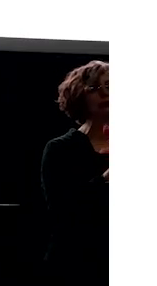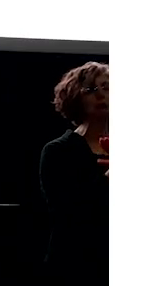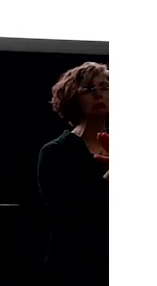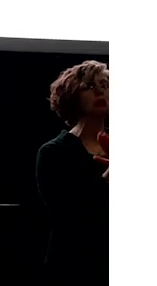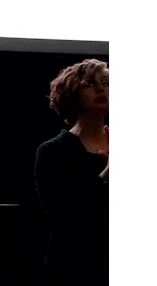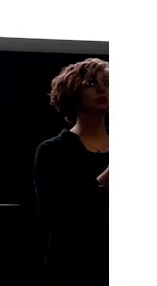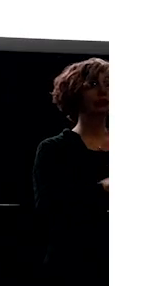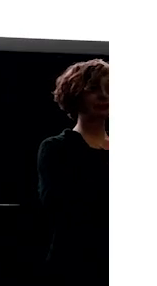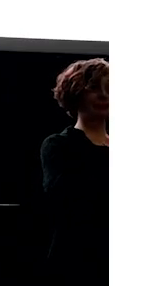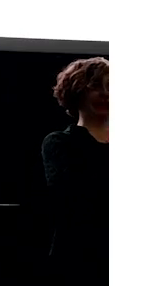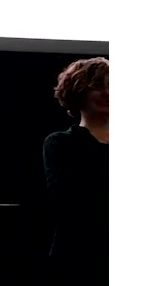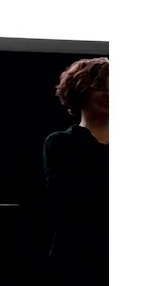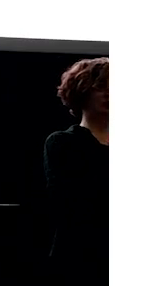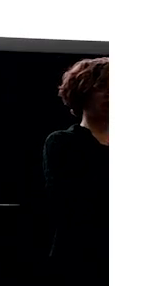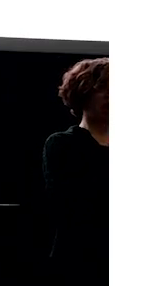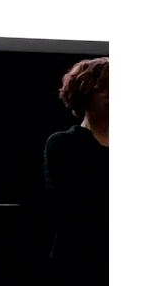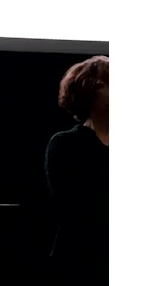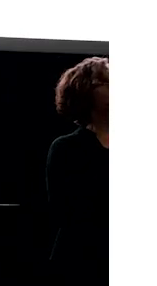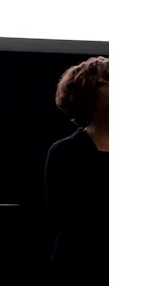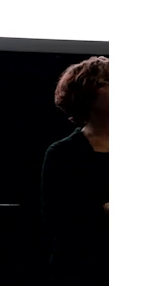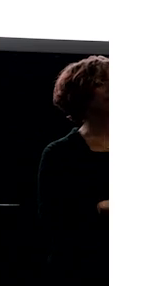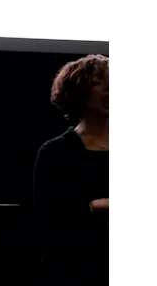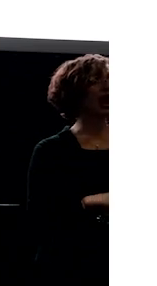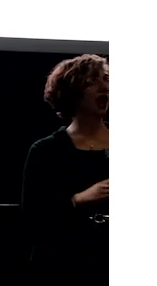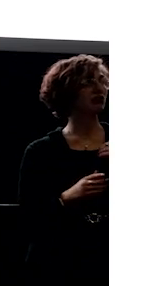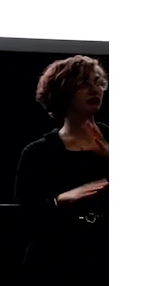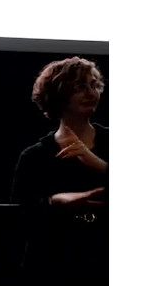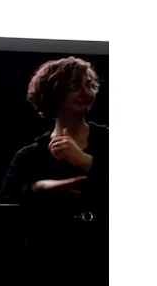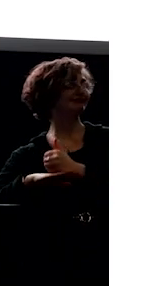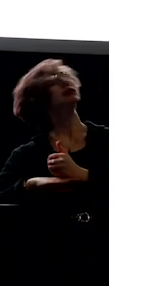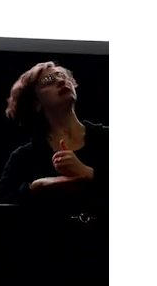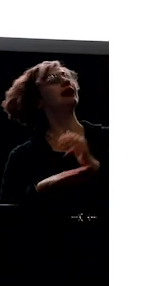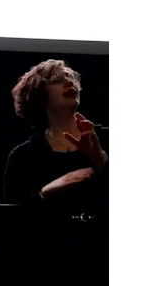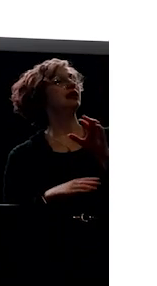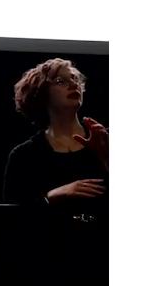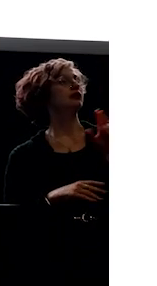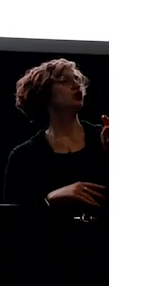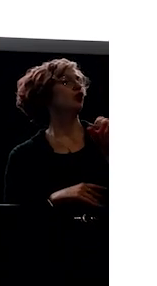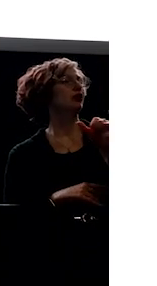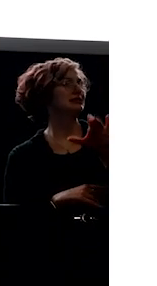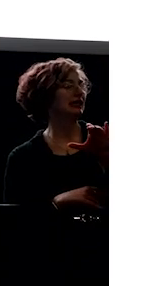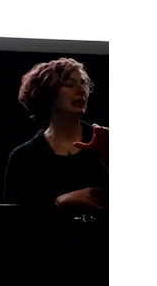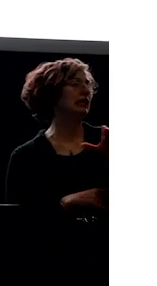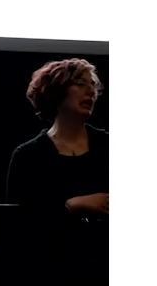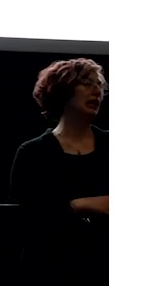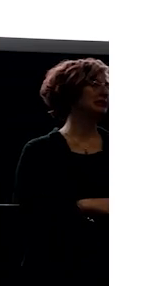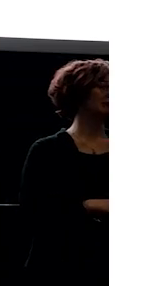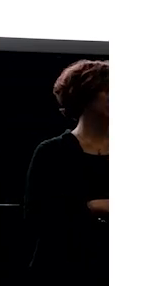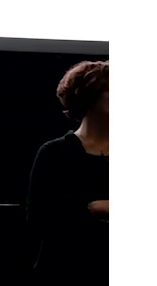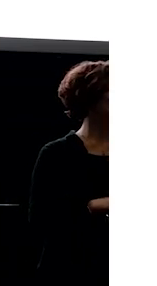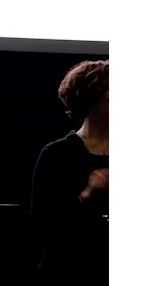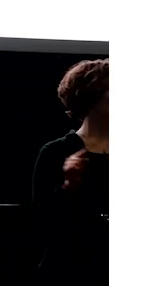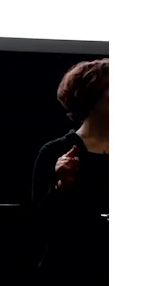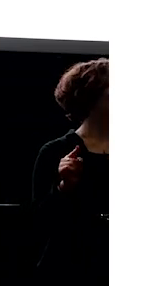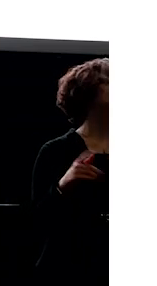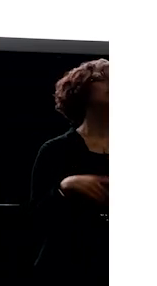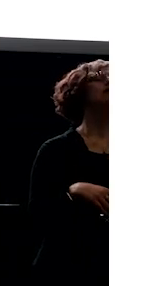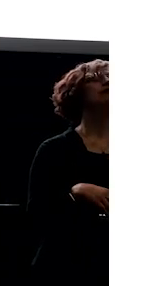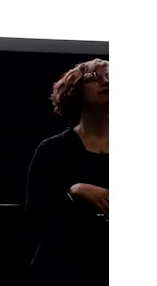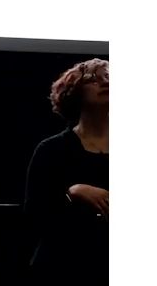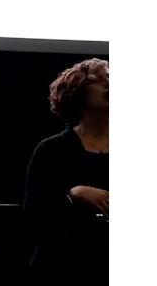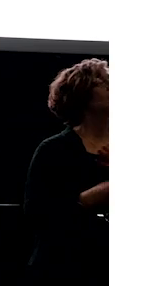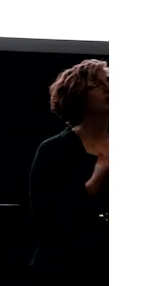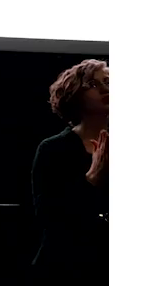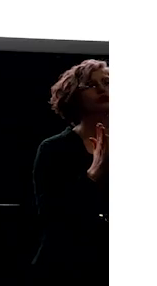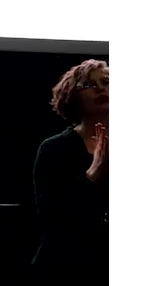but we have a presence in New York City and San Francisco. We're a diverse team of professionals and students